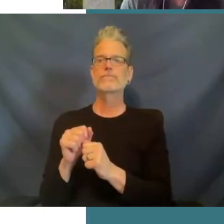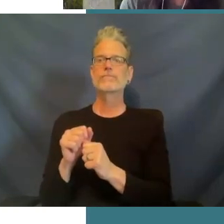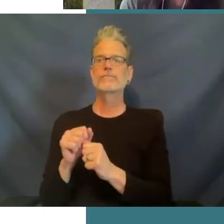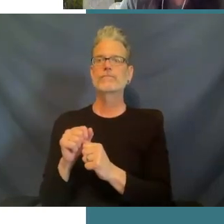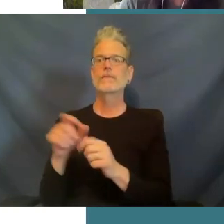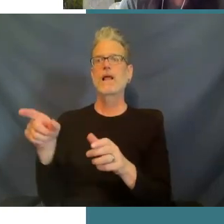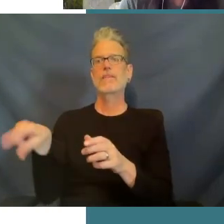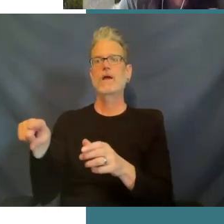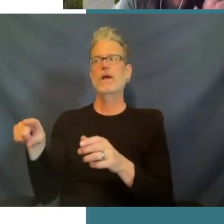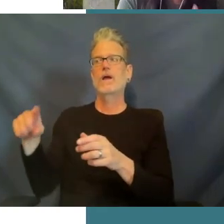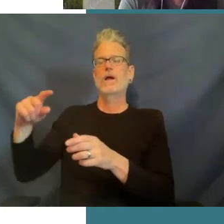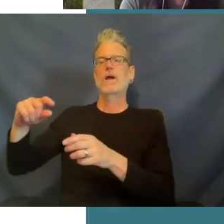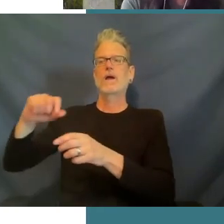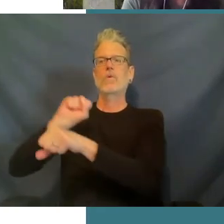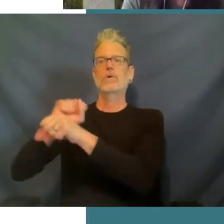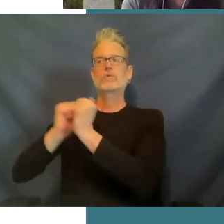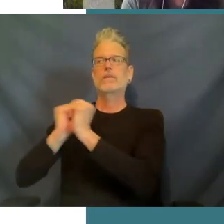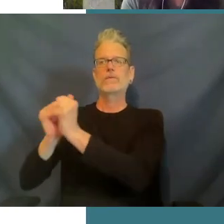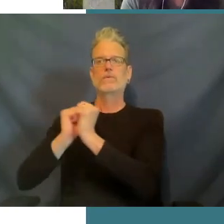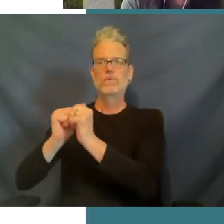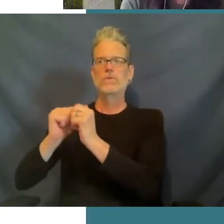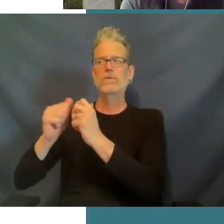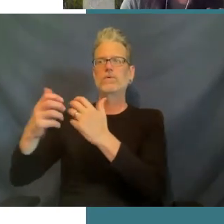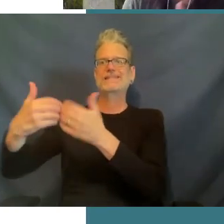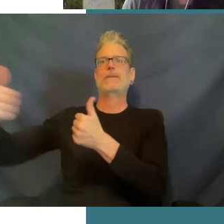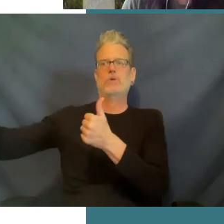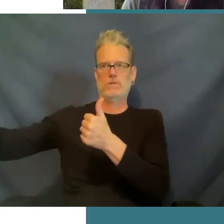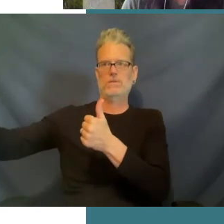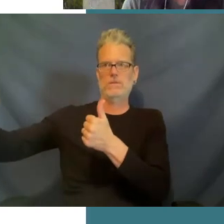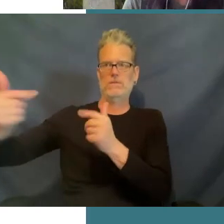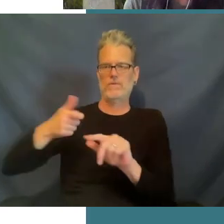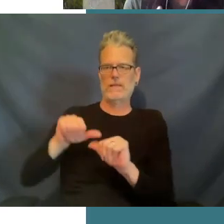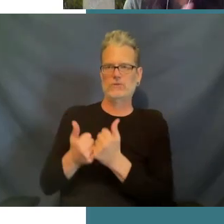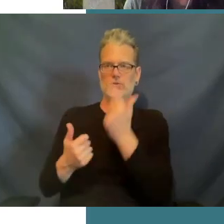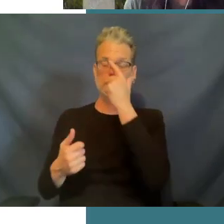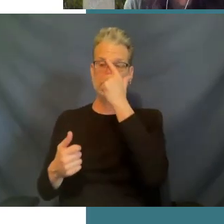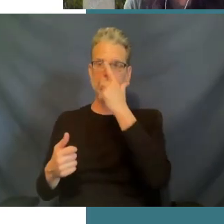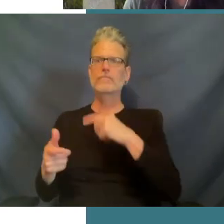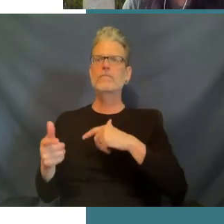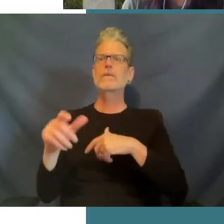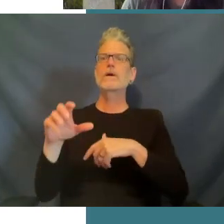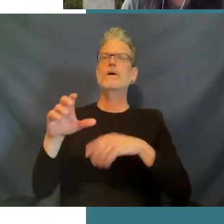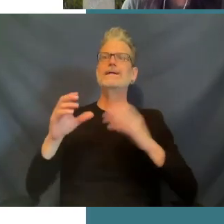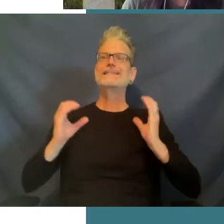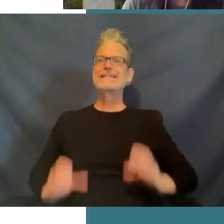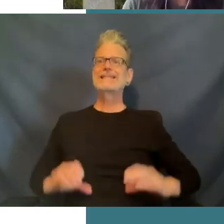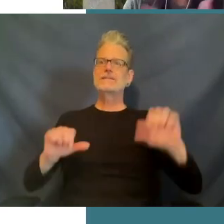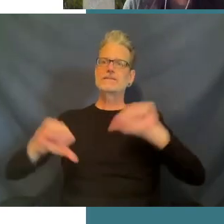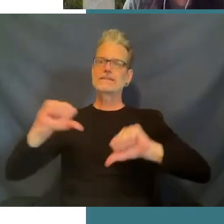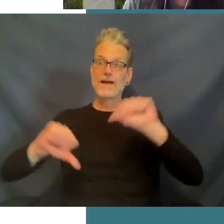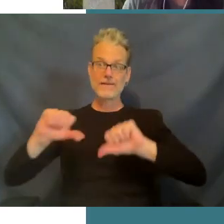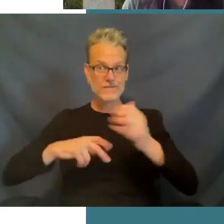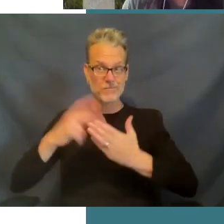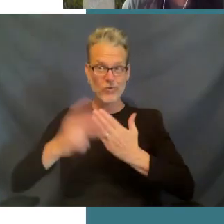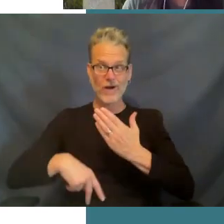collaborate separately from the agency. The Forest Service has a robust citizen science program, which is when